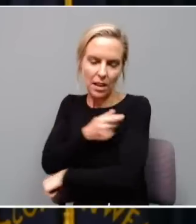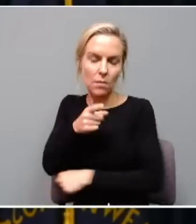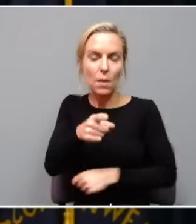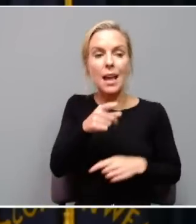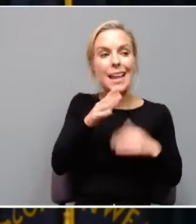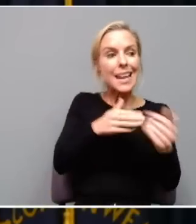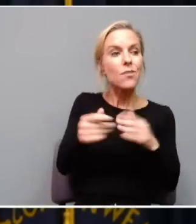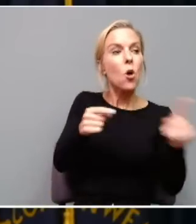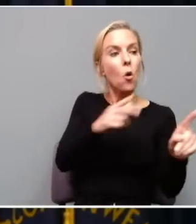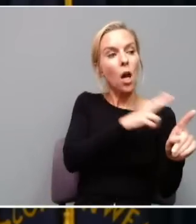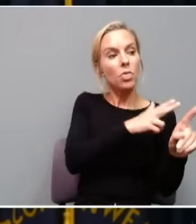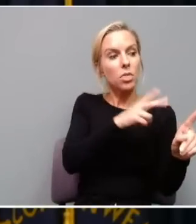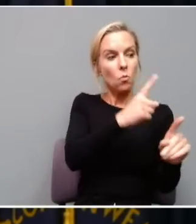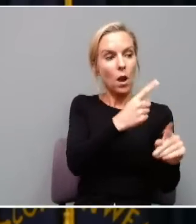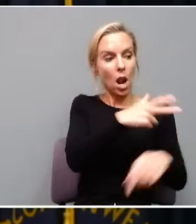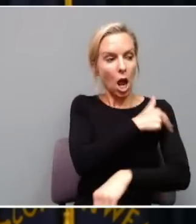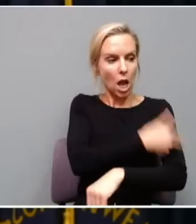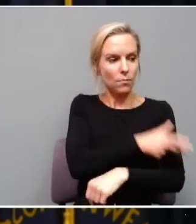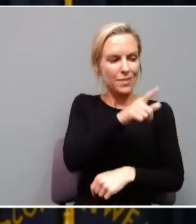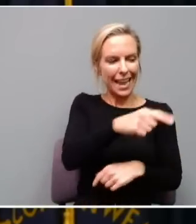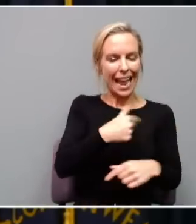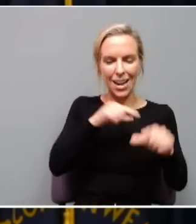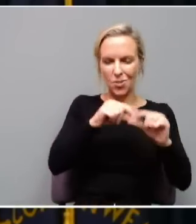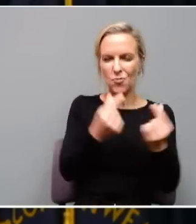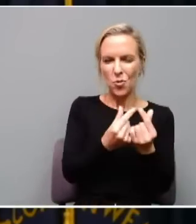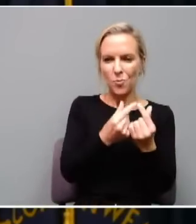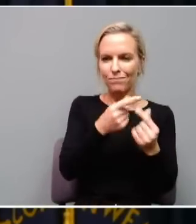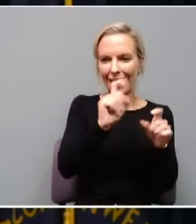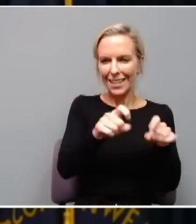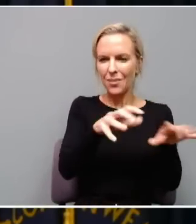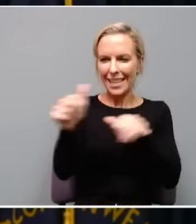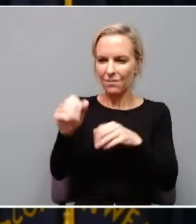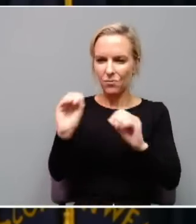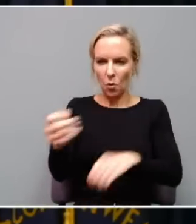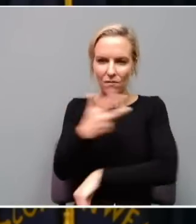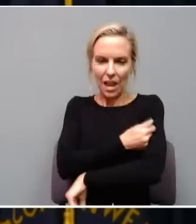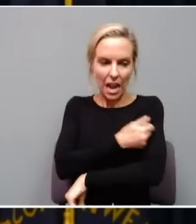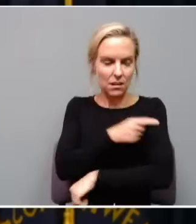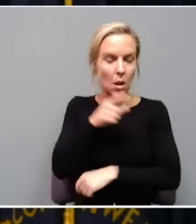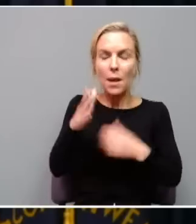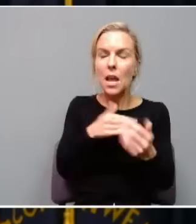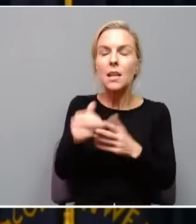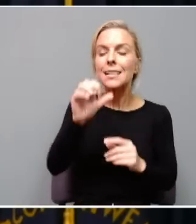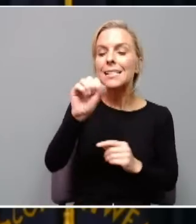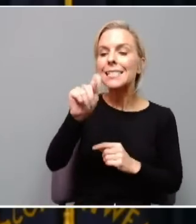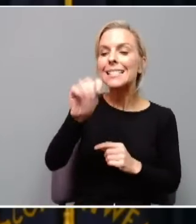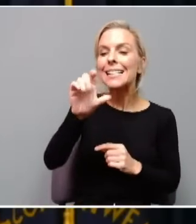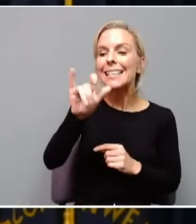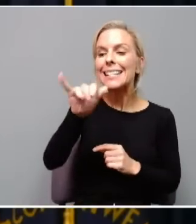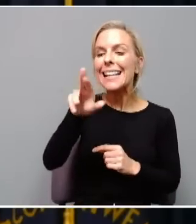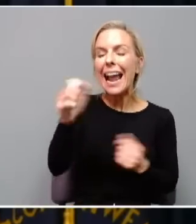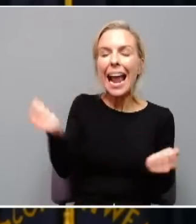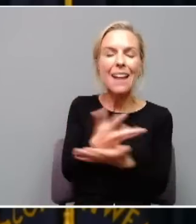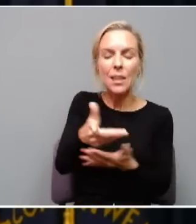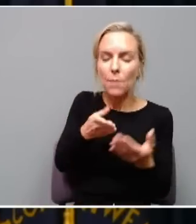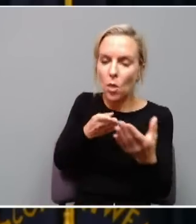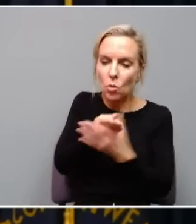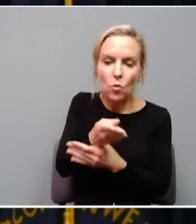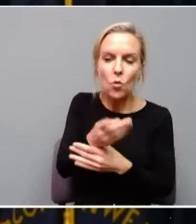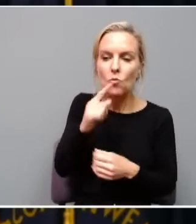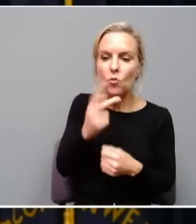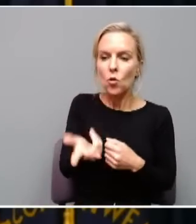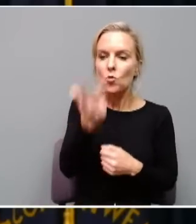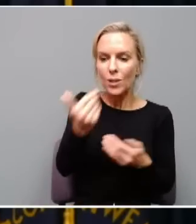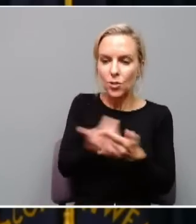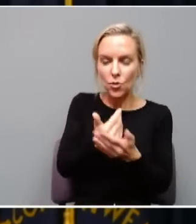they lost already. I mean, when St. Clair tells you with everything they've been through with the FEMA strike team, with 3 new ICU